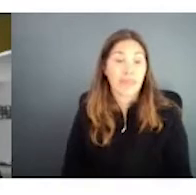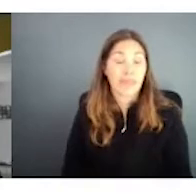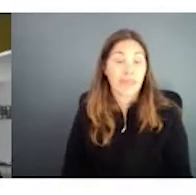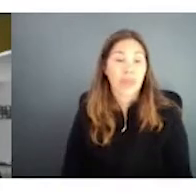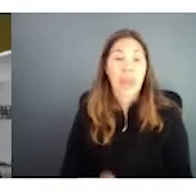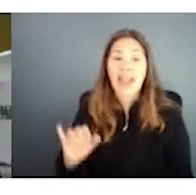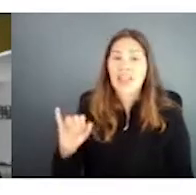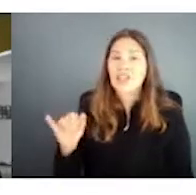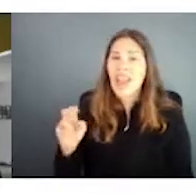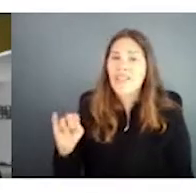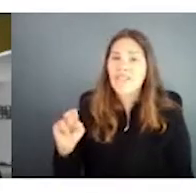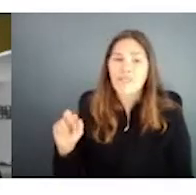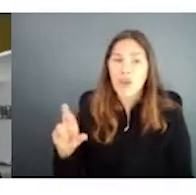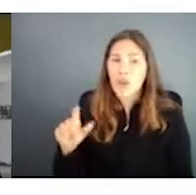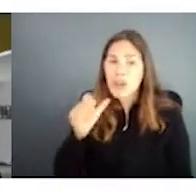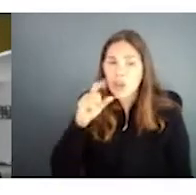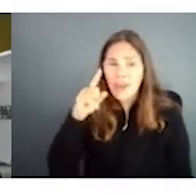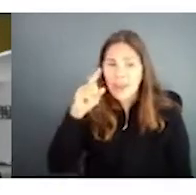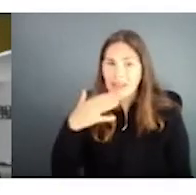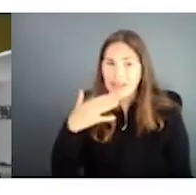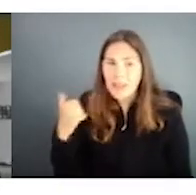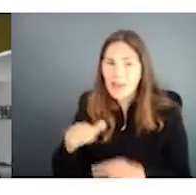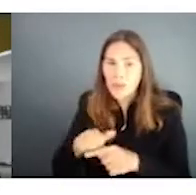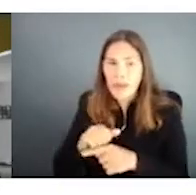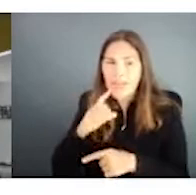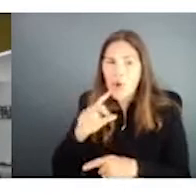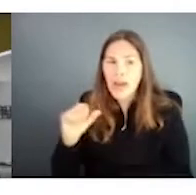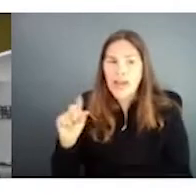Jennifer, I don't believe there is a best practices session for Adobe Digital.